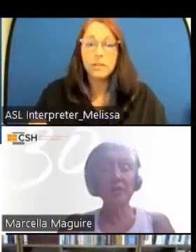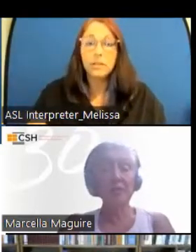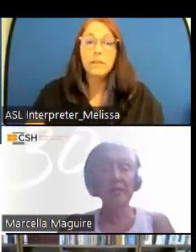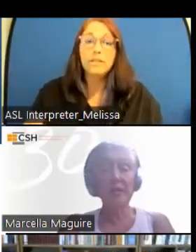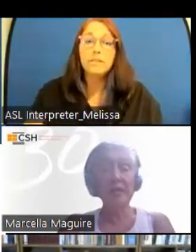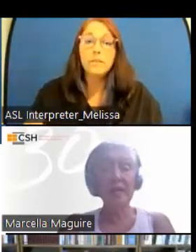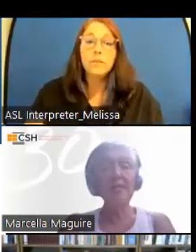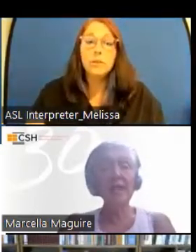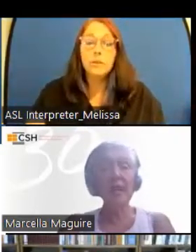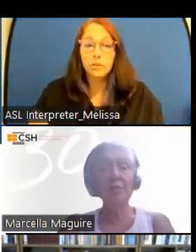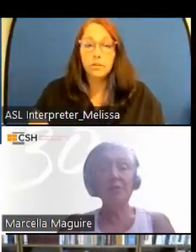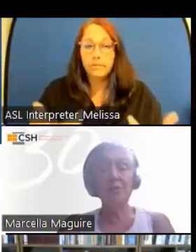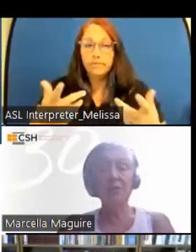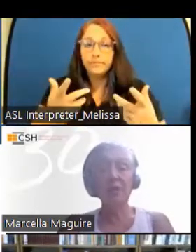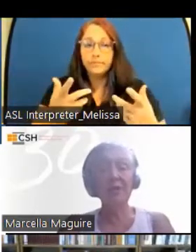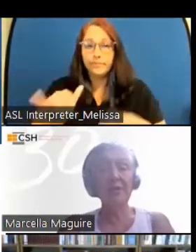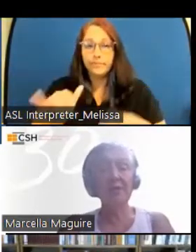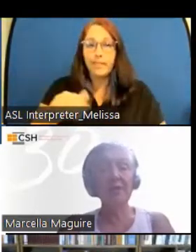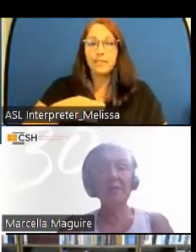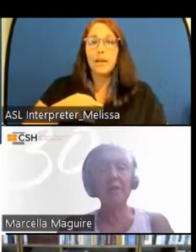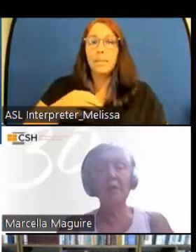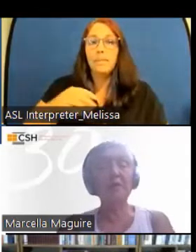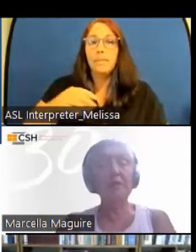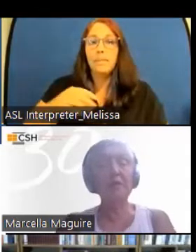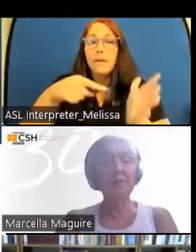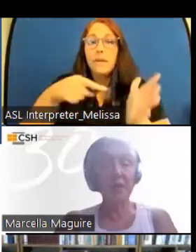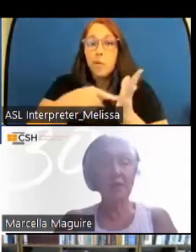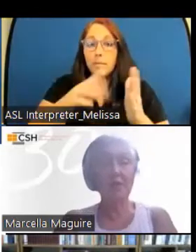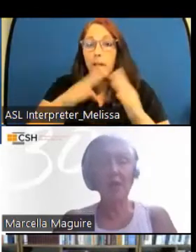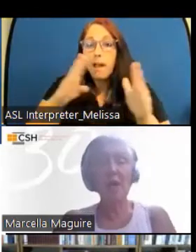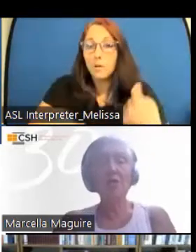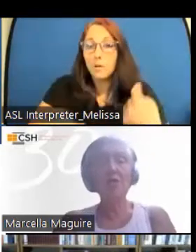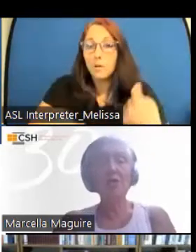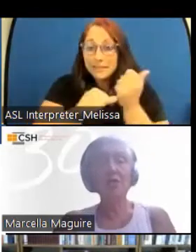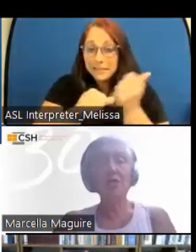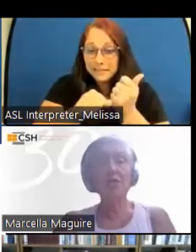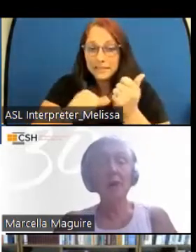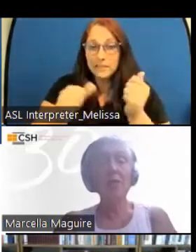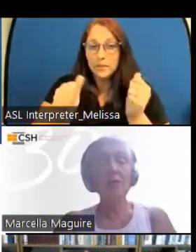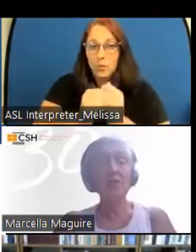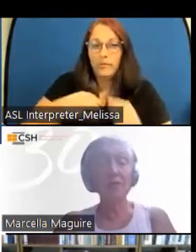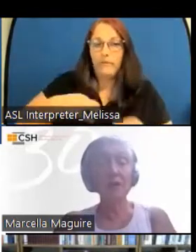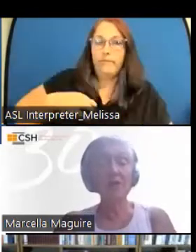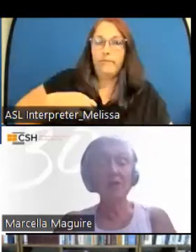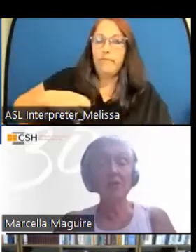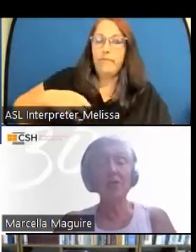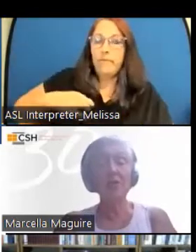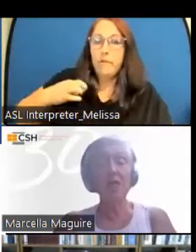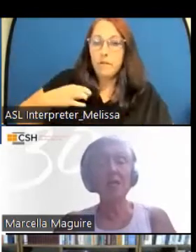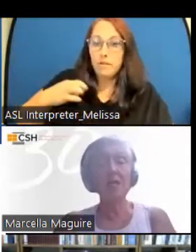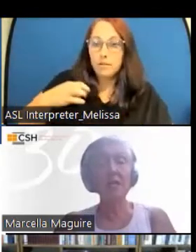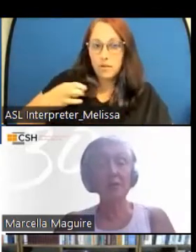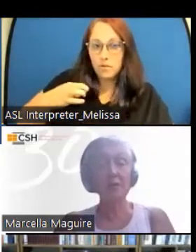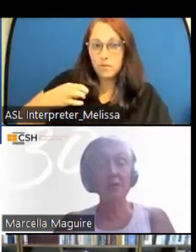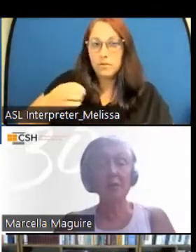supportive services that helps to address the needs of people with disabilities. The services are housing focused. They're designed to build independent